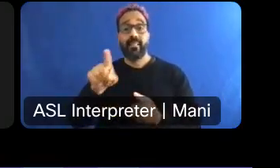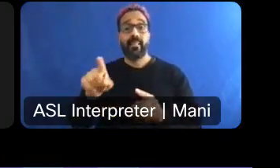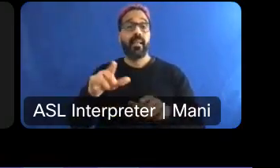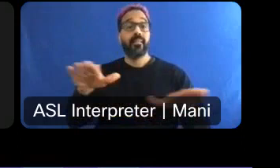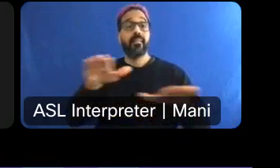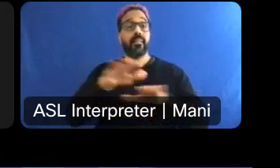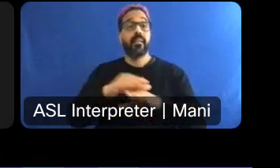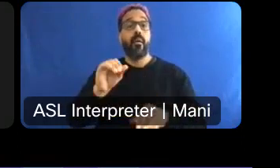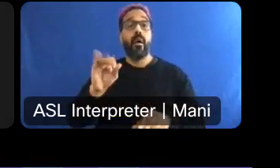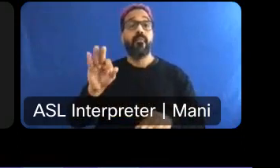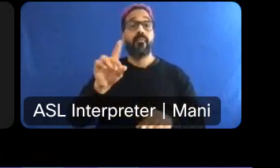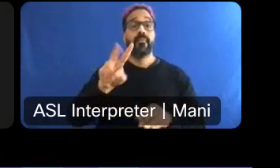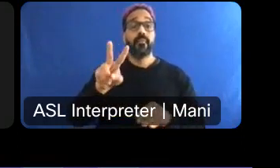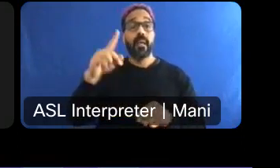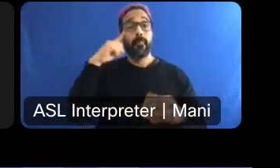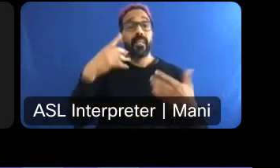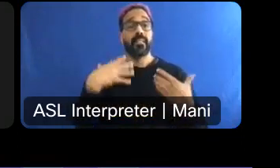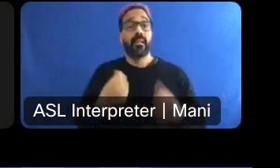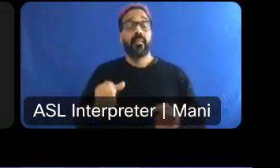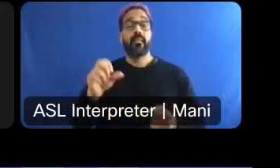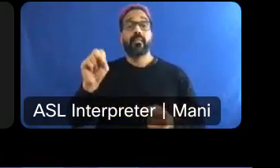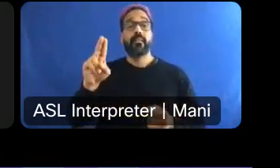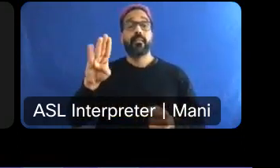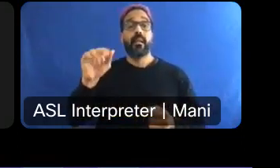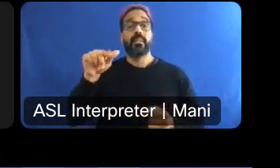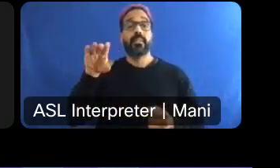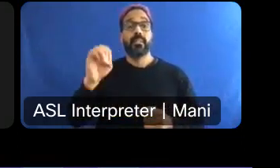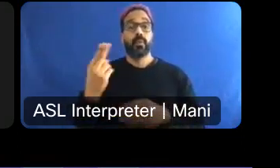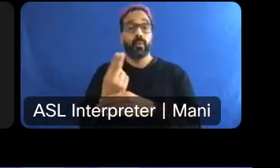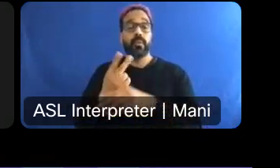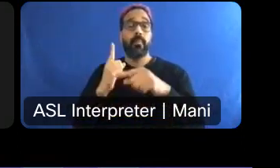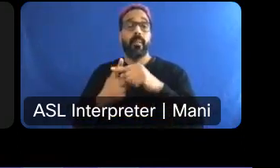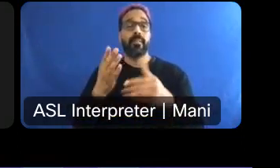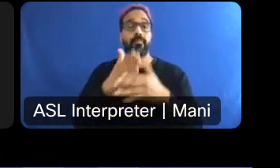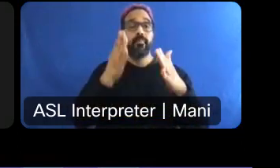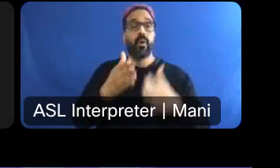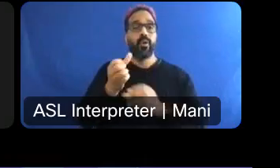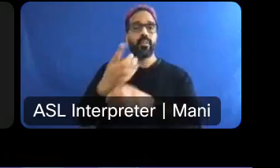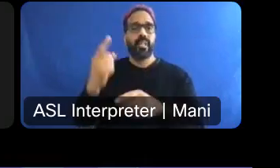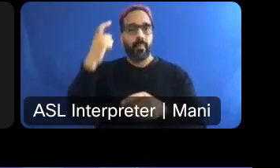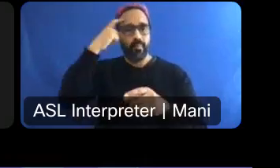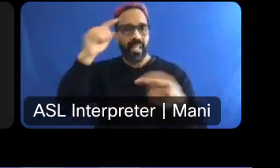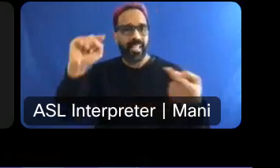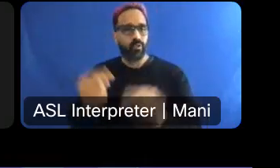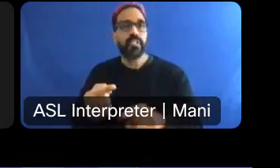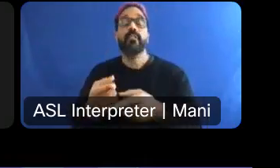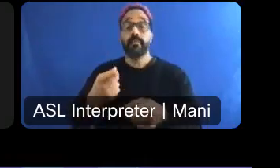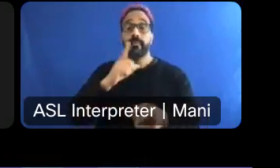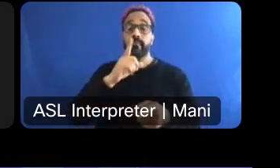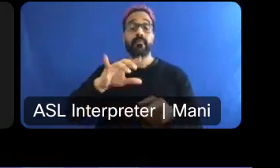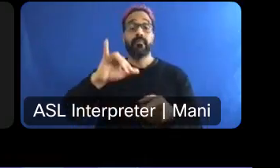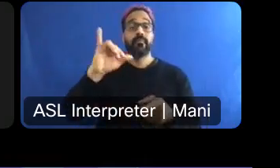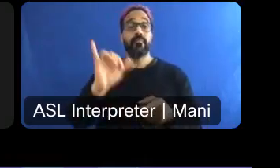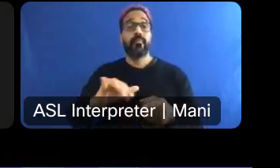domestic violence, mental health, substance use, and partner-inflicted brain injury. This was done in collaboration with our partners at